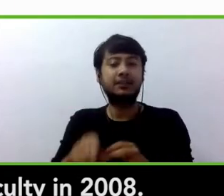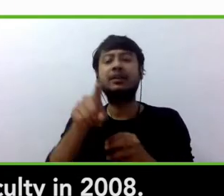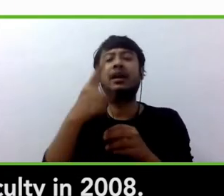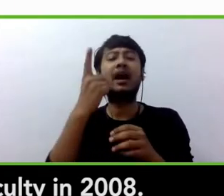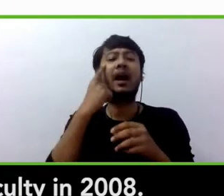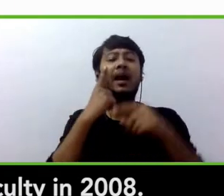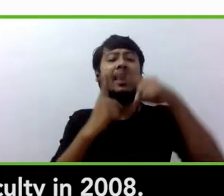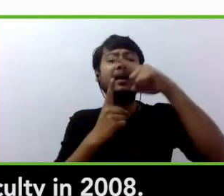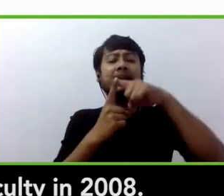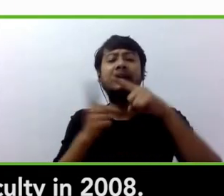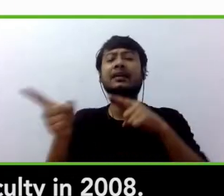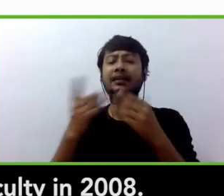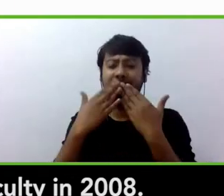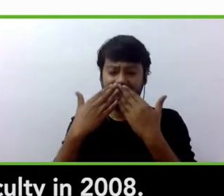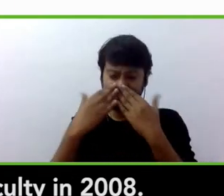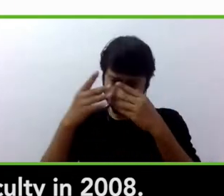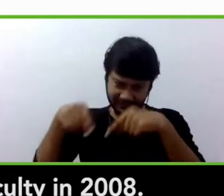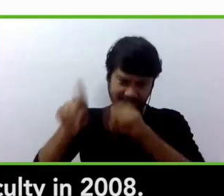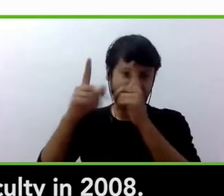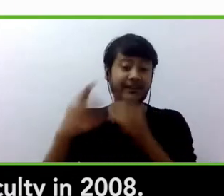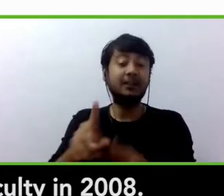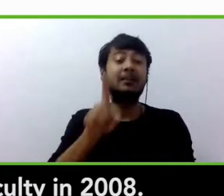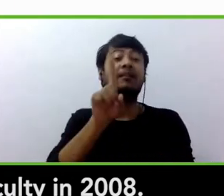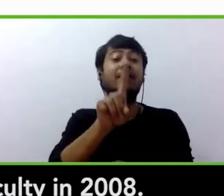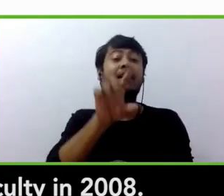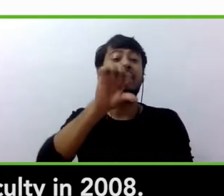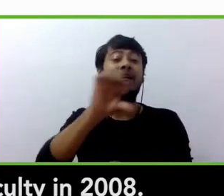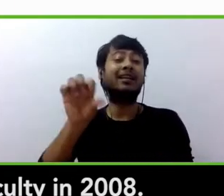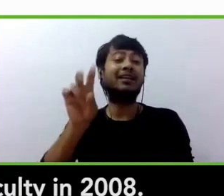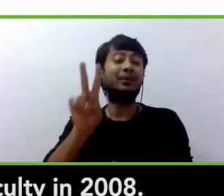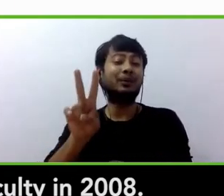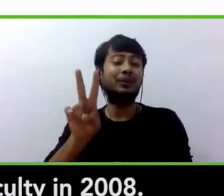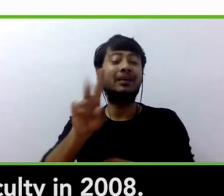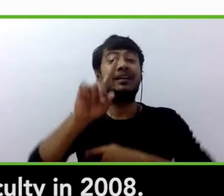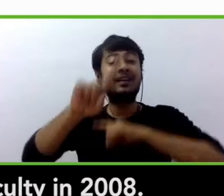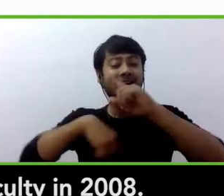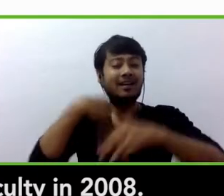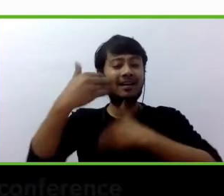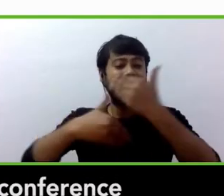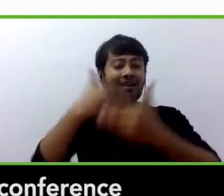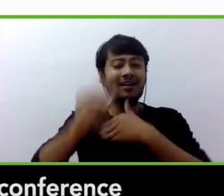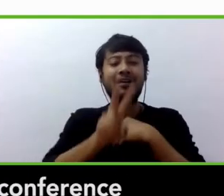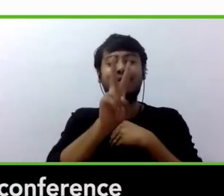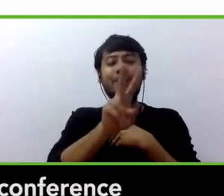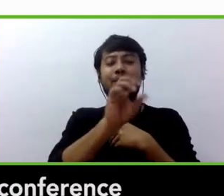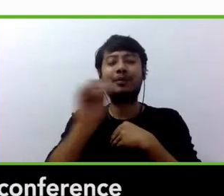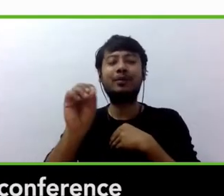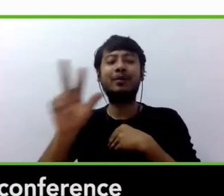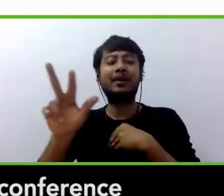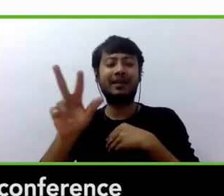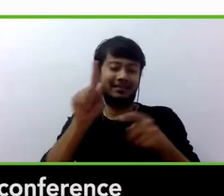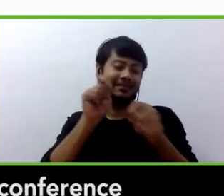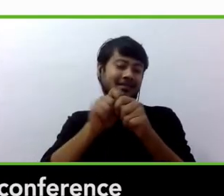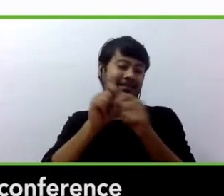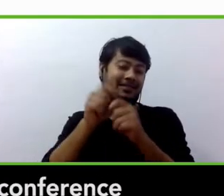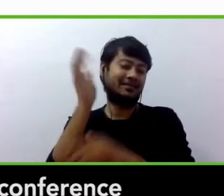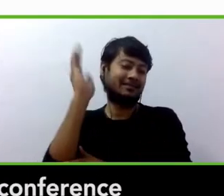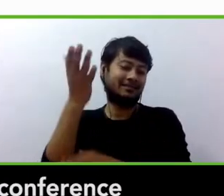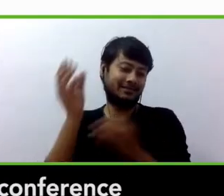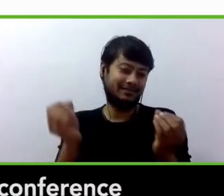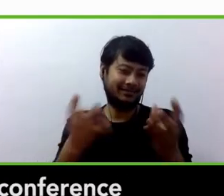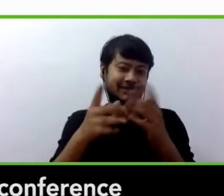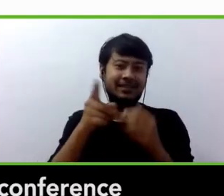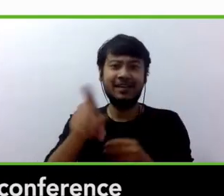alumna of IIT Madras and joined its faculty in 2008. She has co-authored over